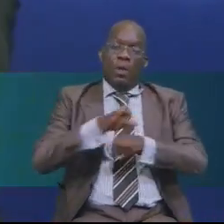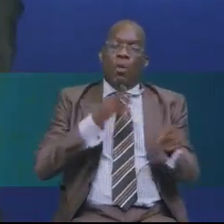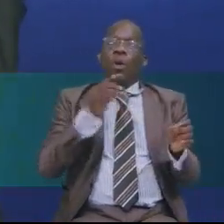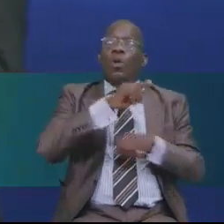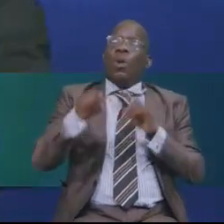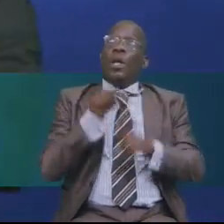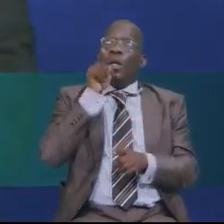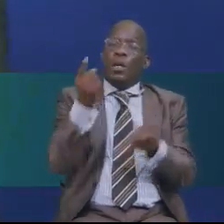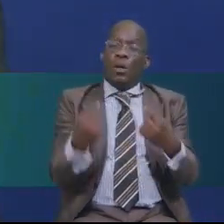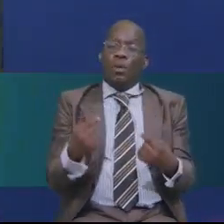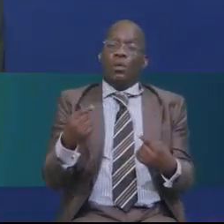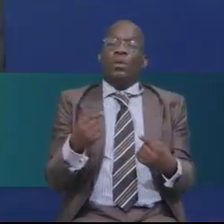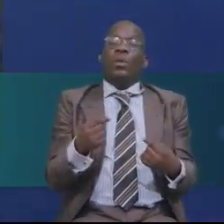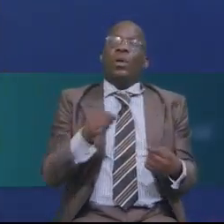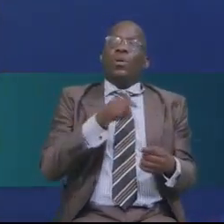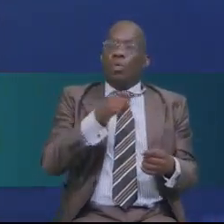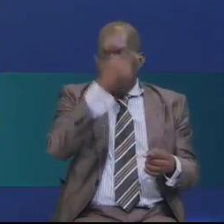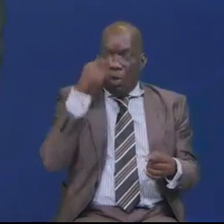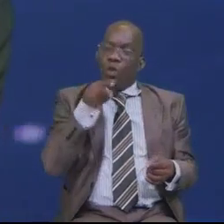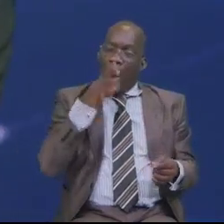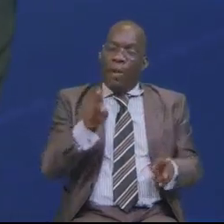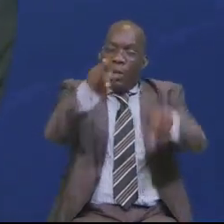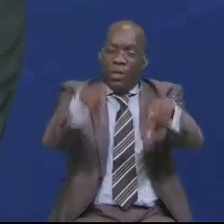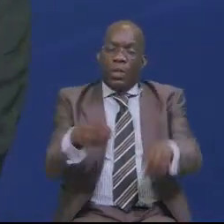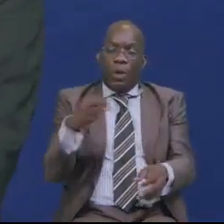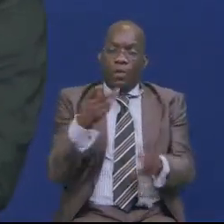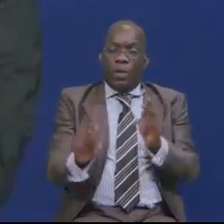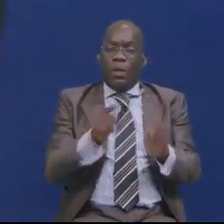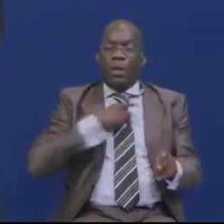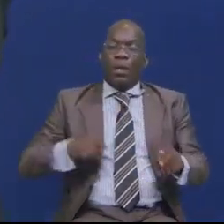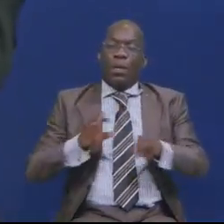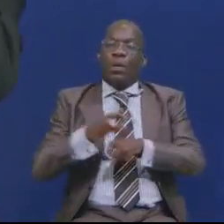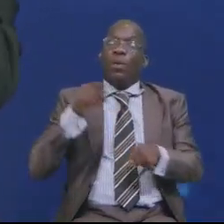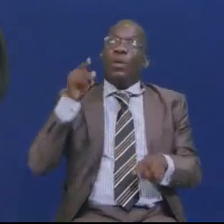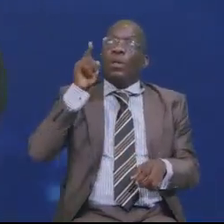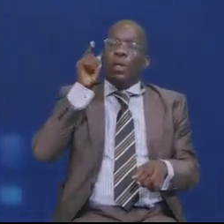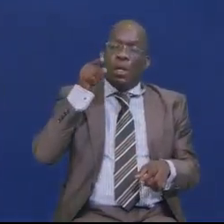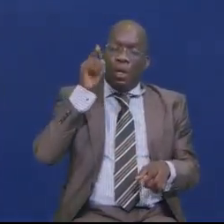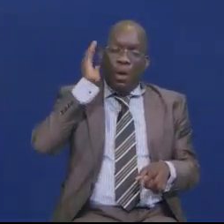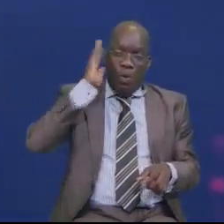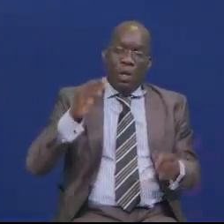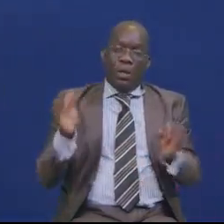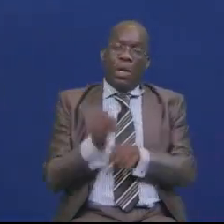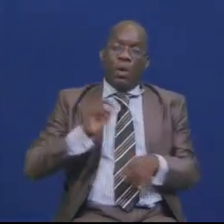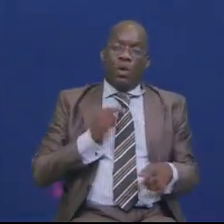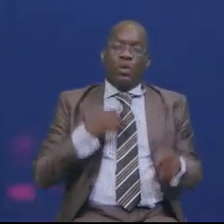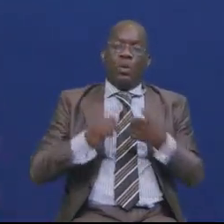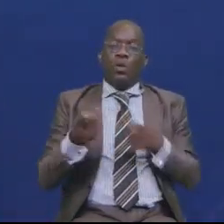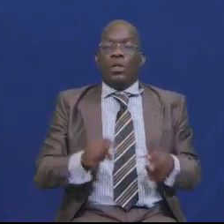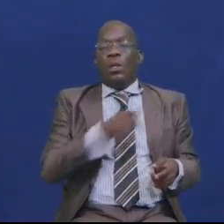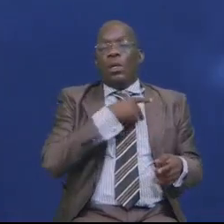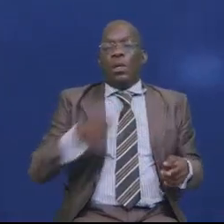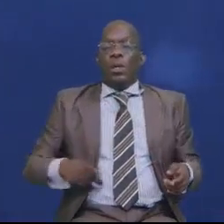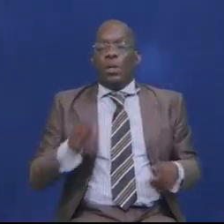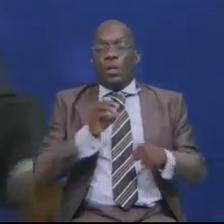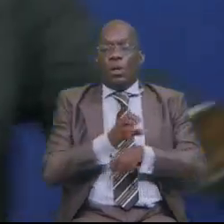have been citizens of the kingdom, it'll take us to the heavenly kingdom. Number one, our life, kingdom. the